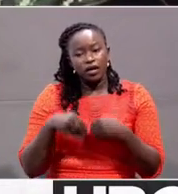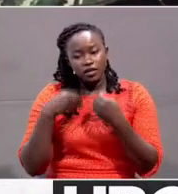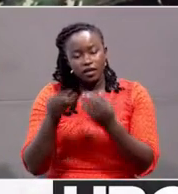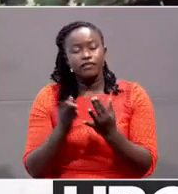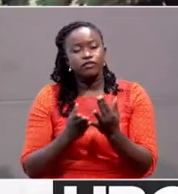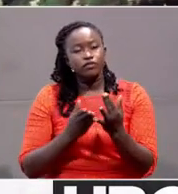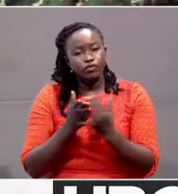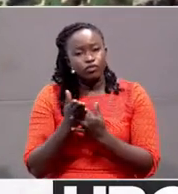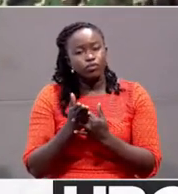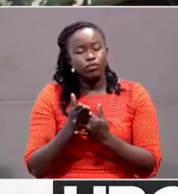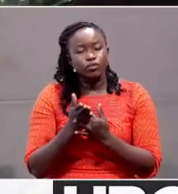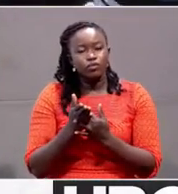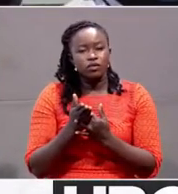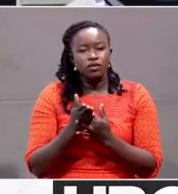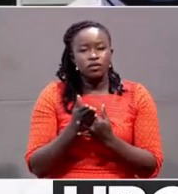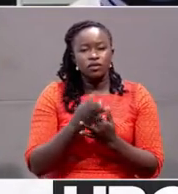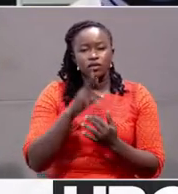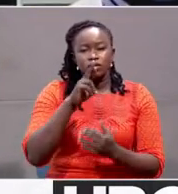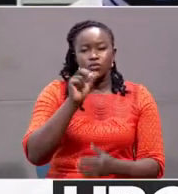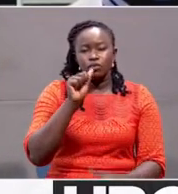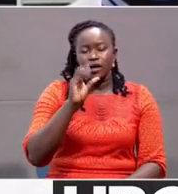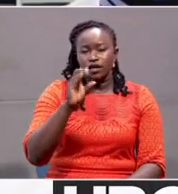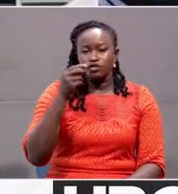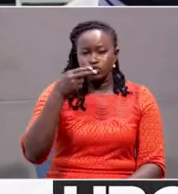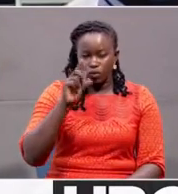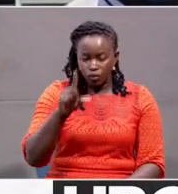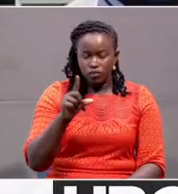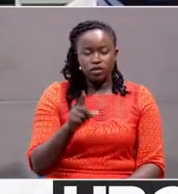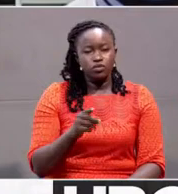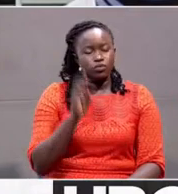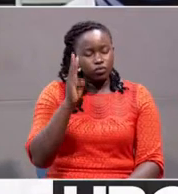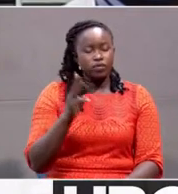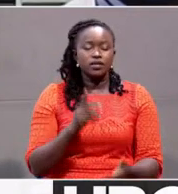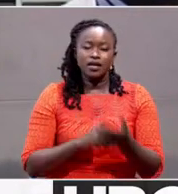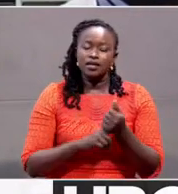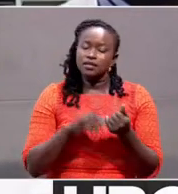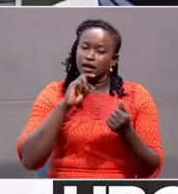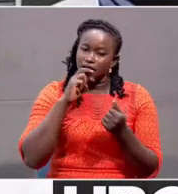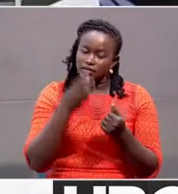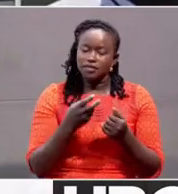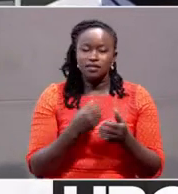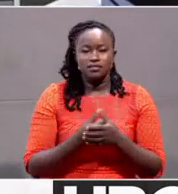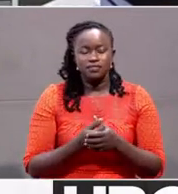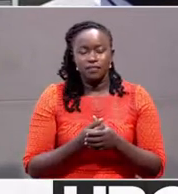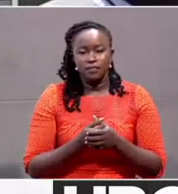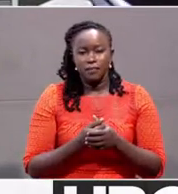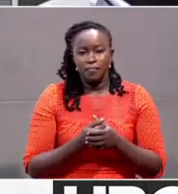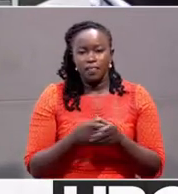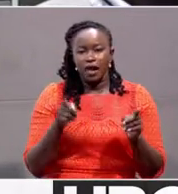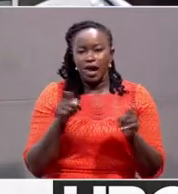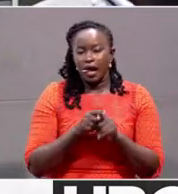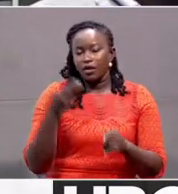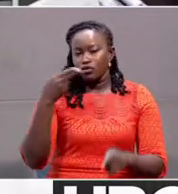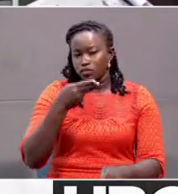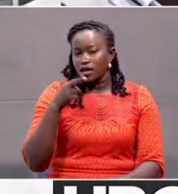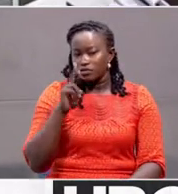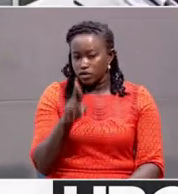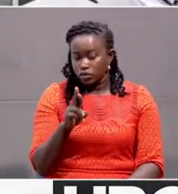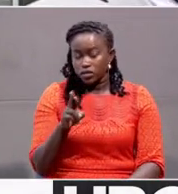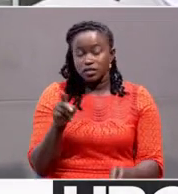DHO. Through the DHO, then he will find the answers. Yeah? And the human resource will also